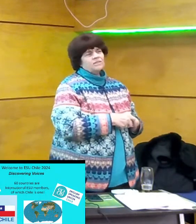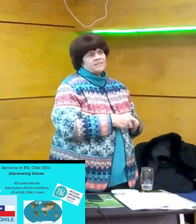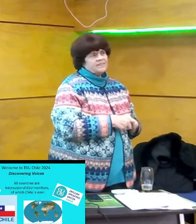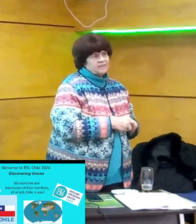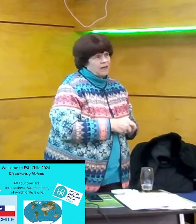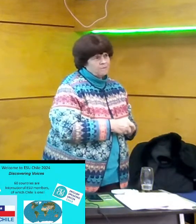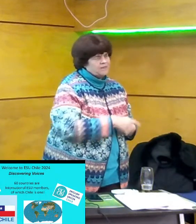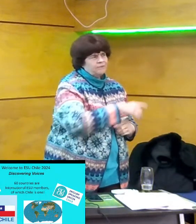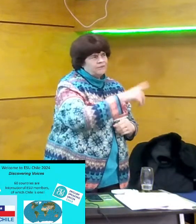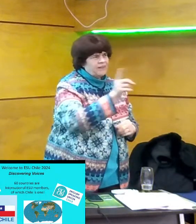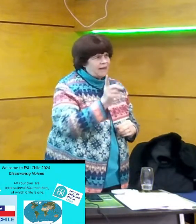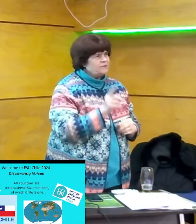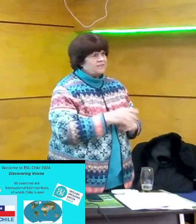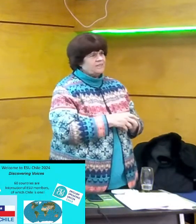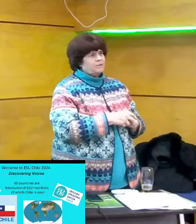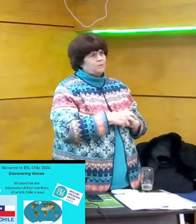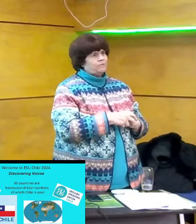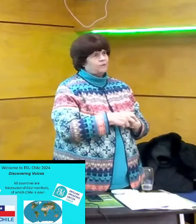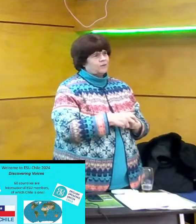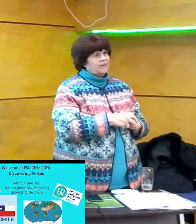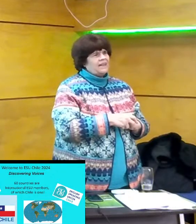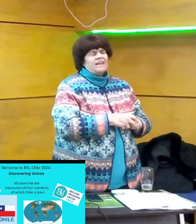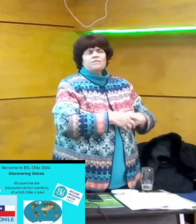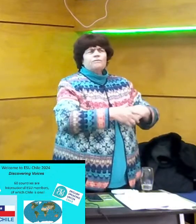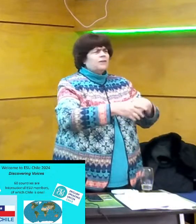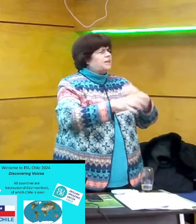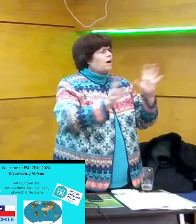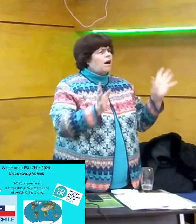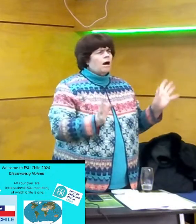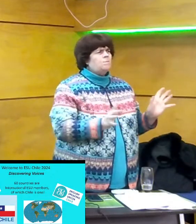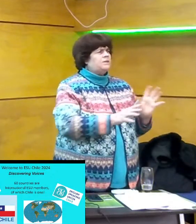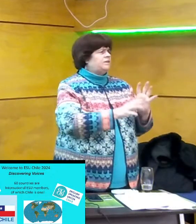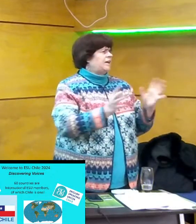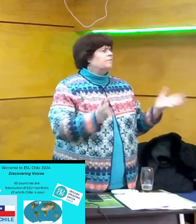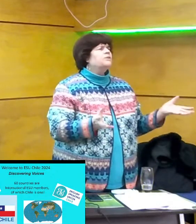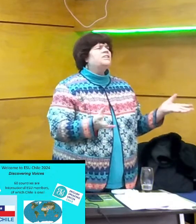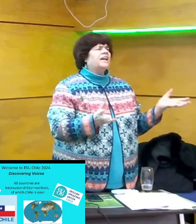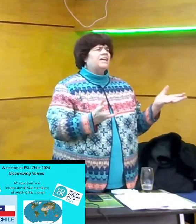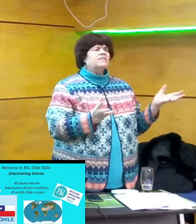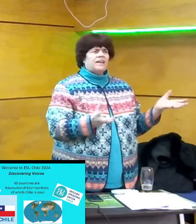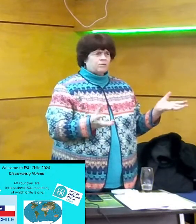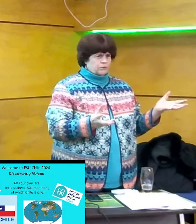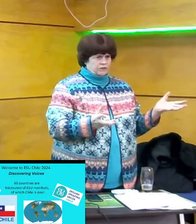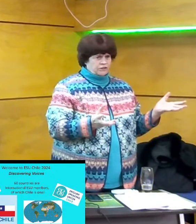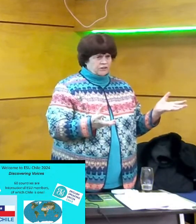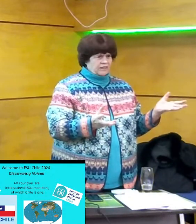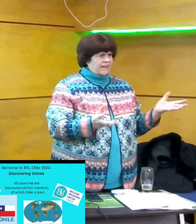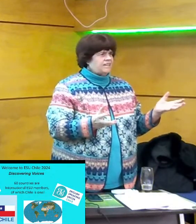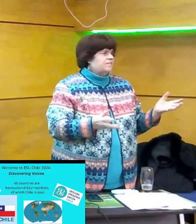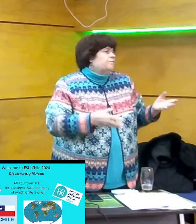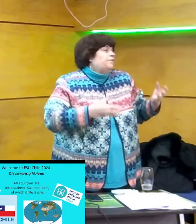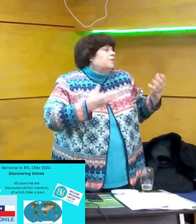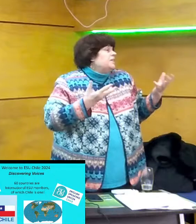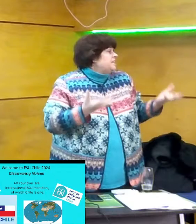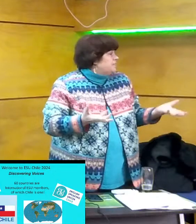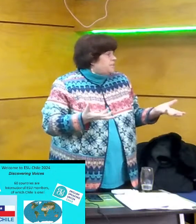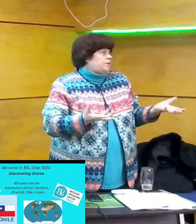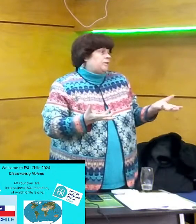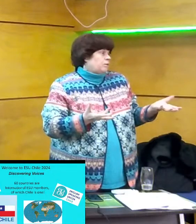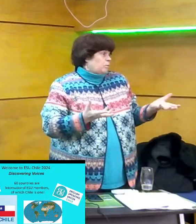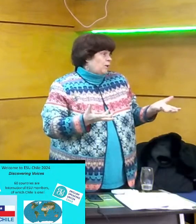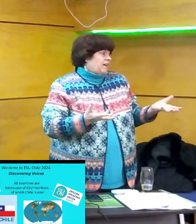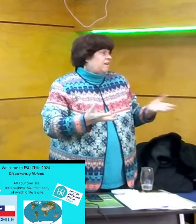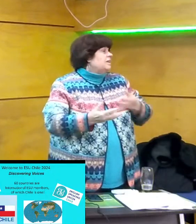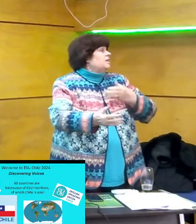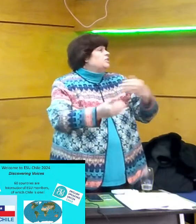And all the sitcoms, even if they haven't seen it before, is very common everyday language, and it's very